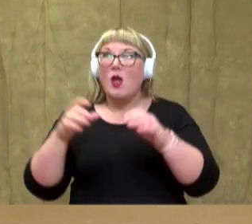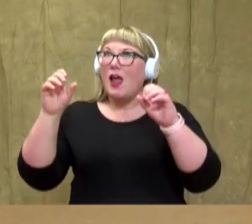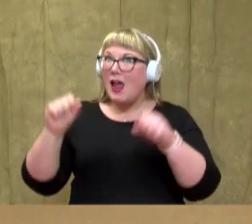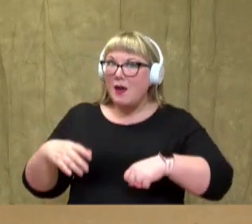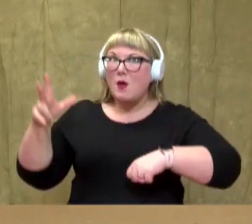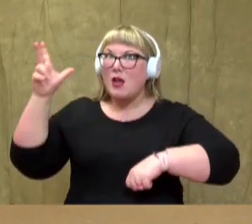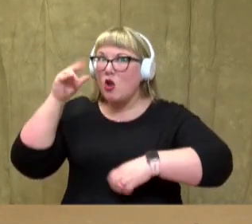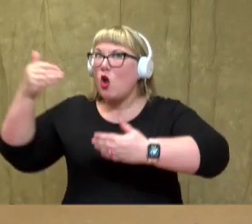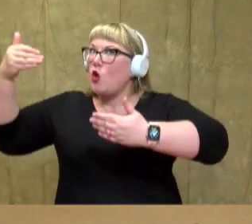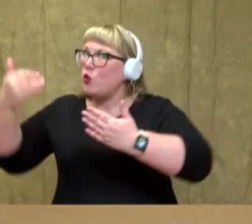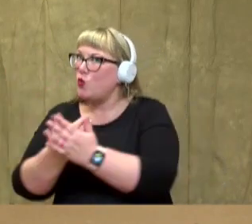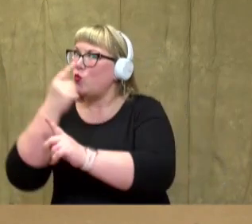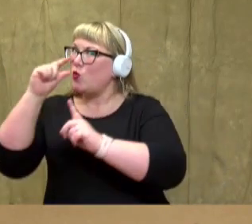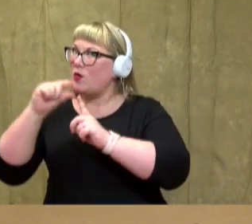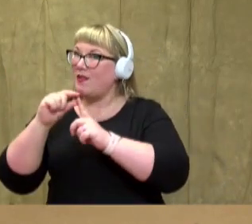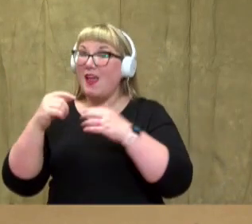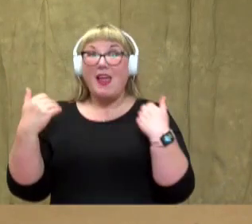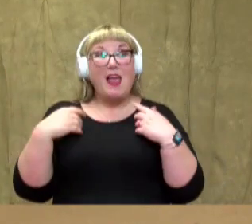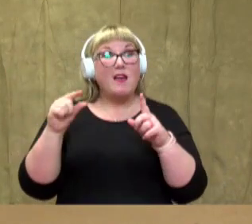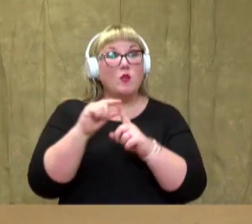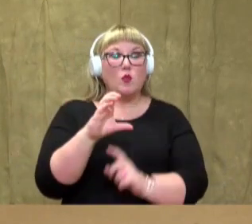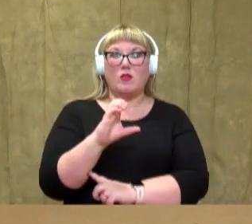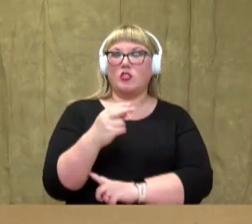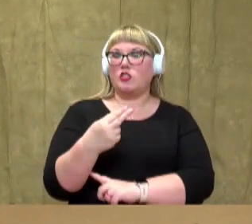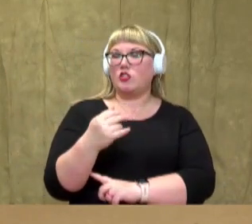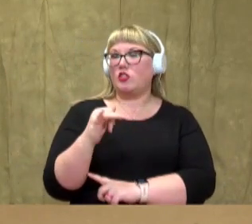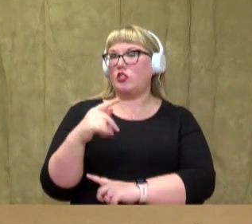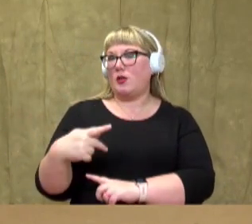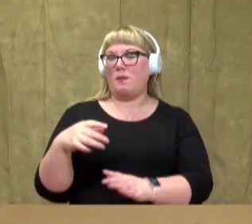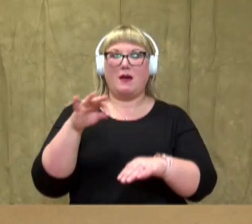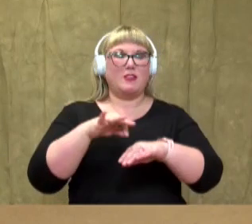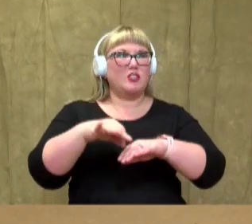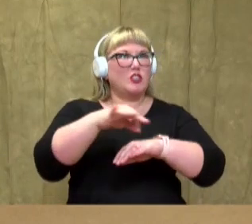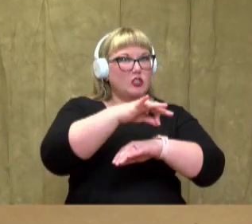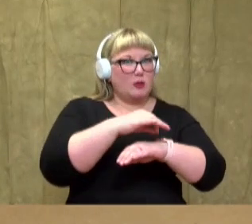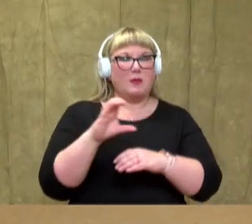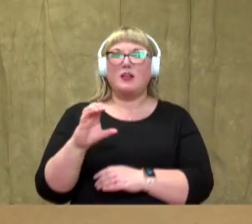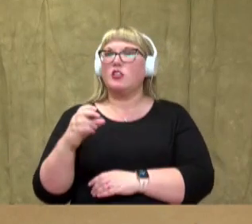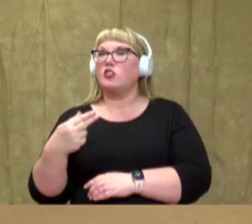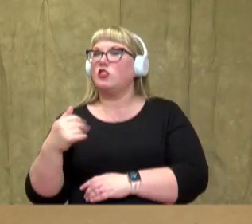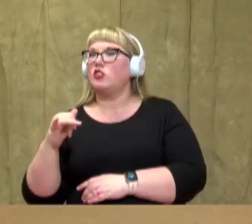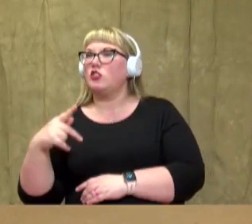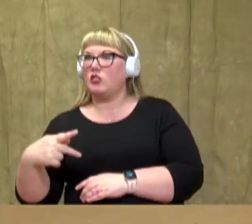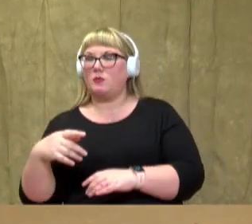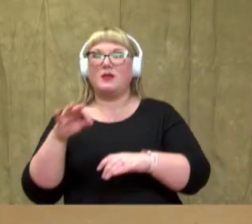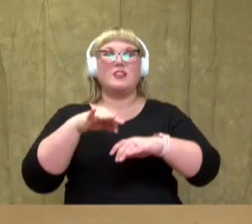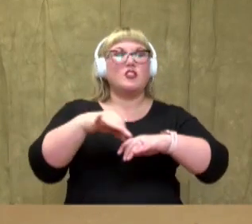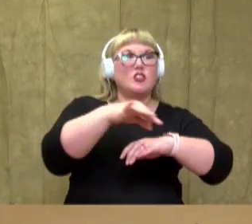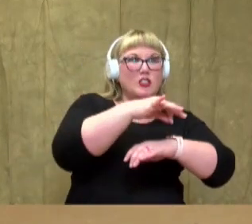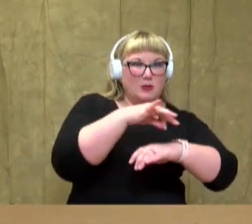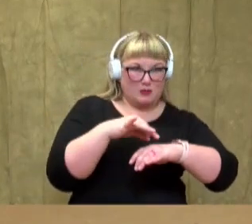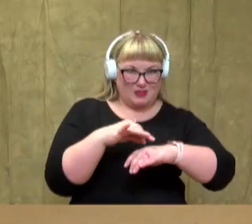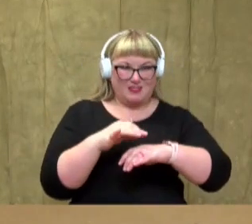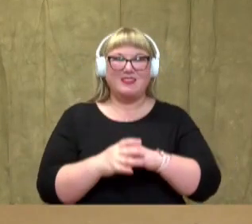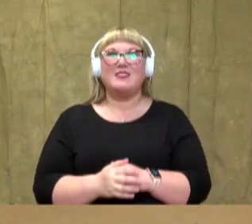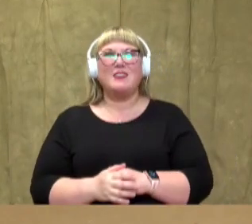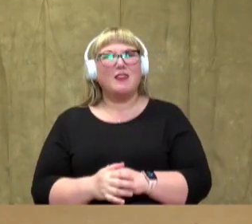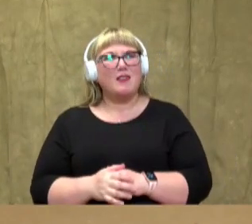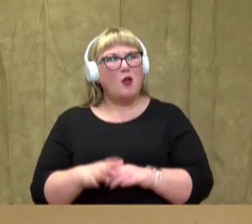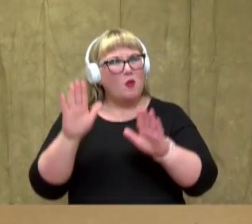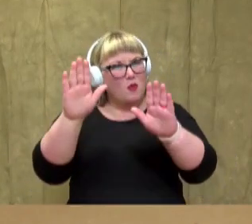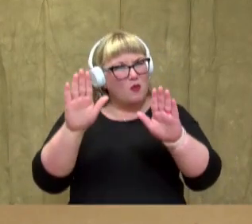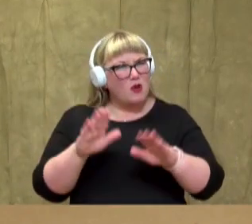new word. Here we have the word chip, chip, just like you said, friends. Wonderful